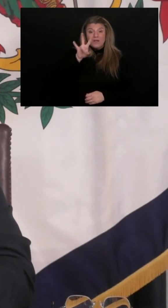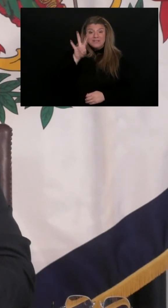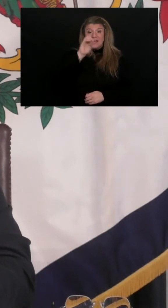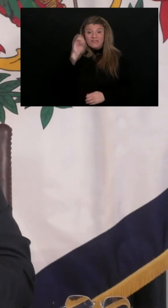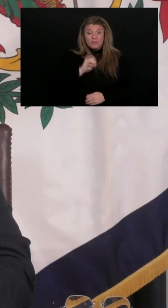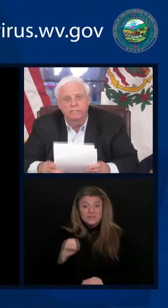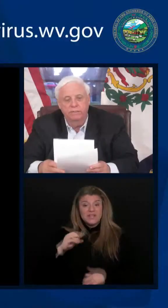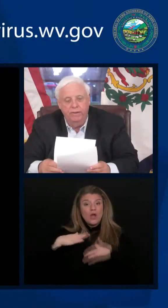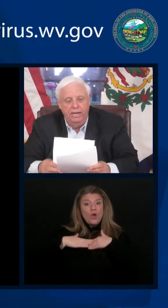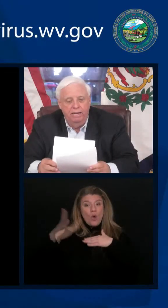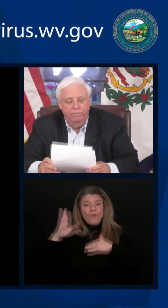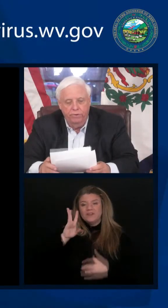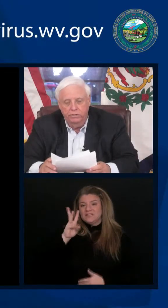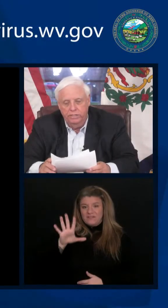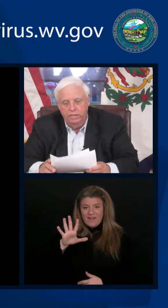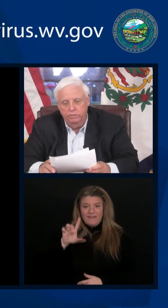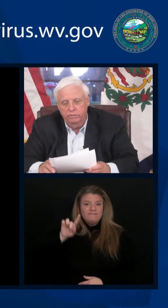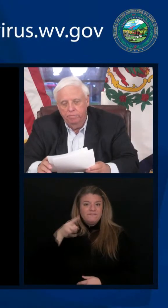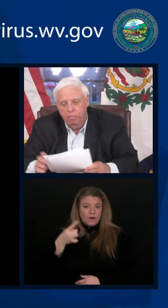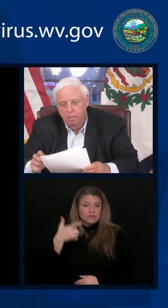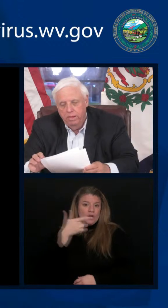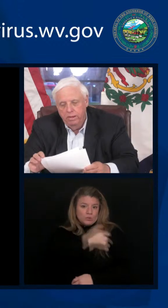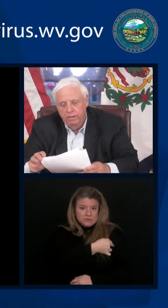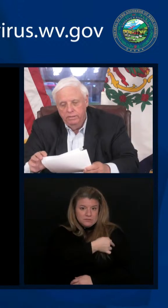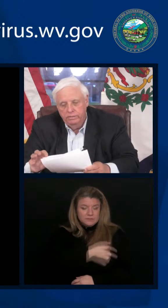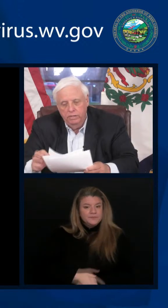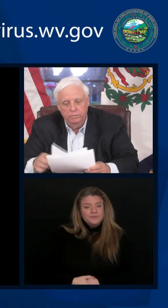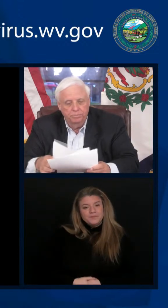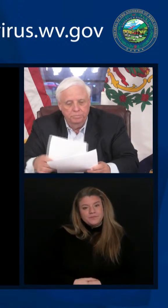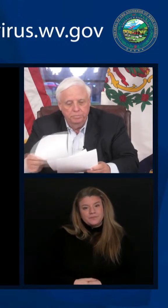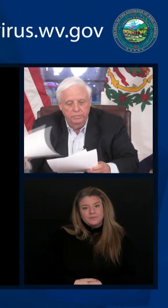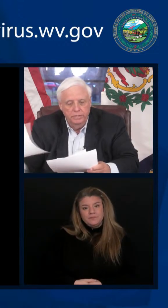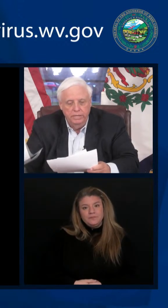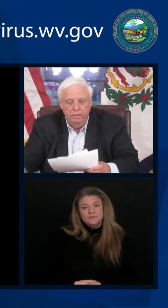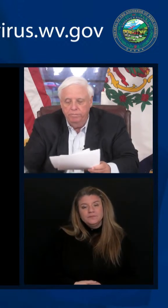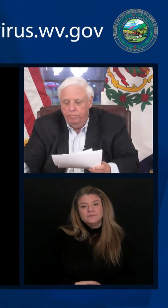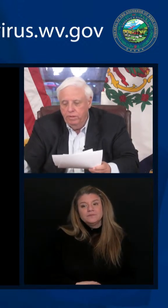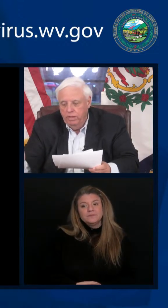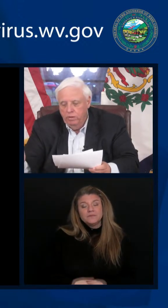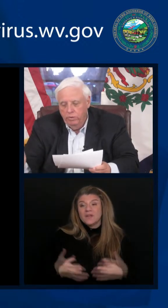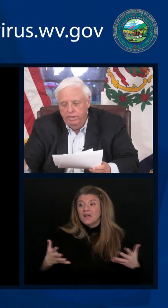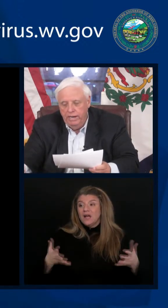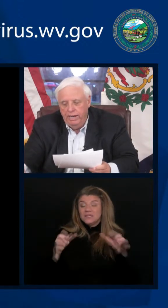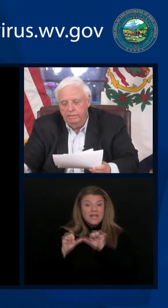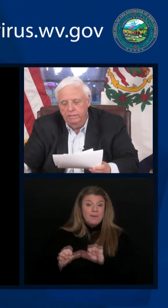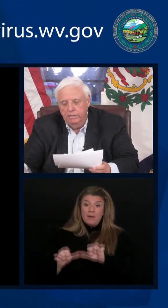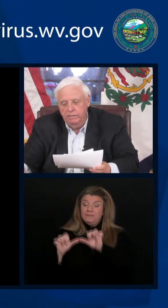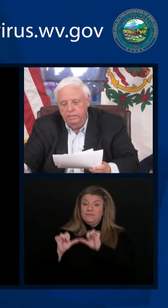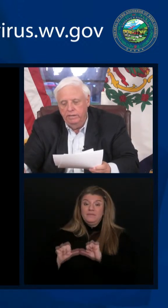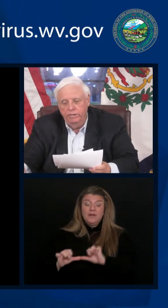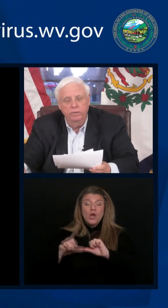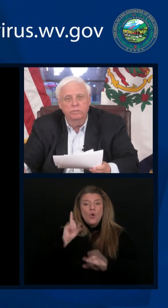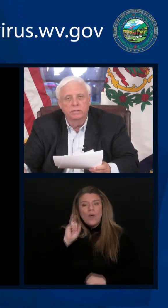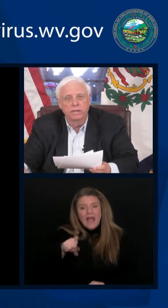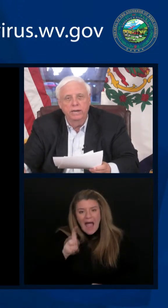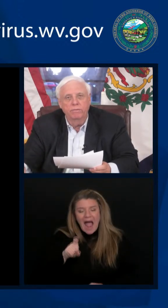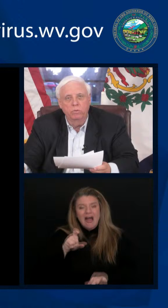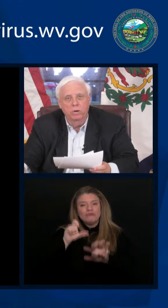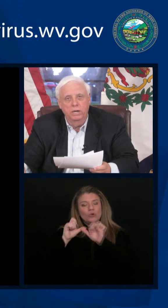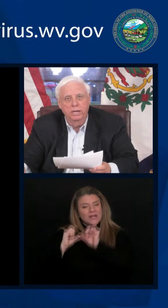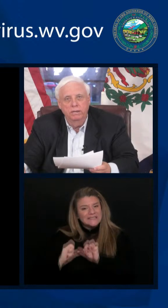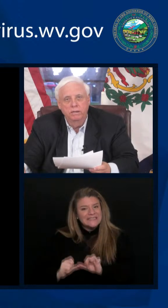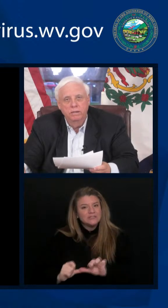89.7% of over 65 first dose. So we got to continue in